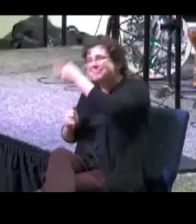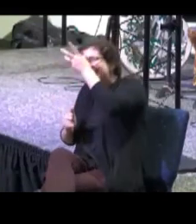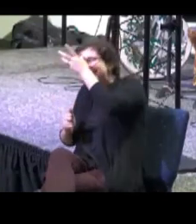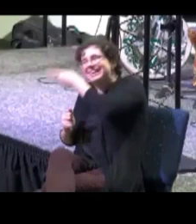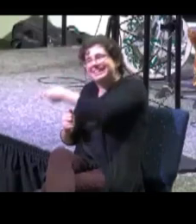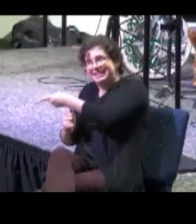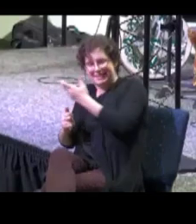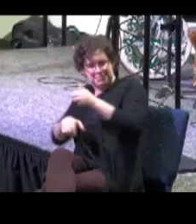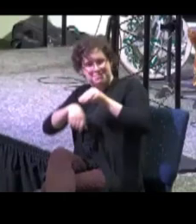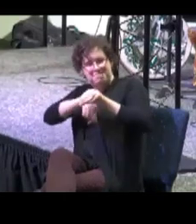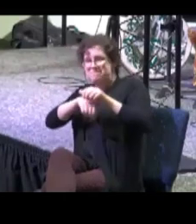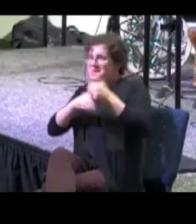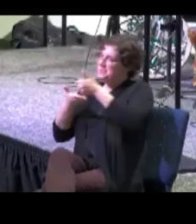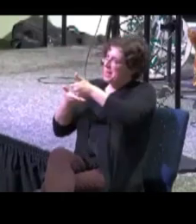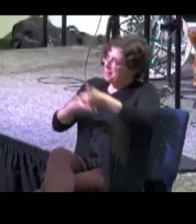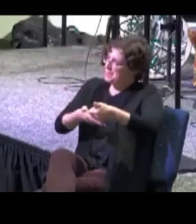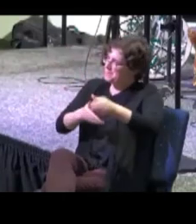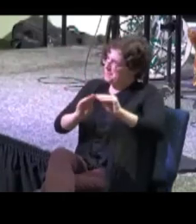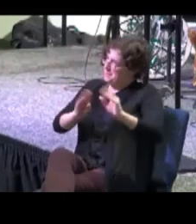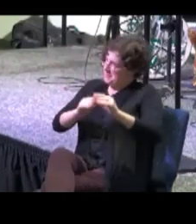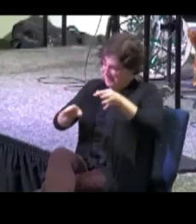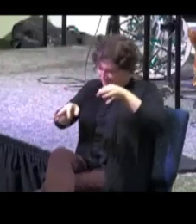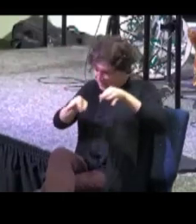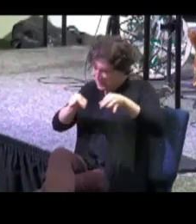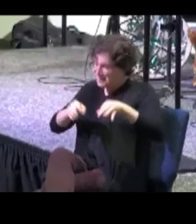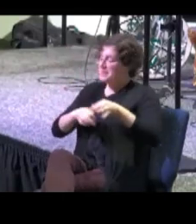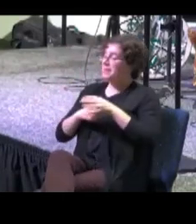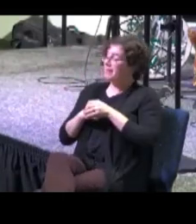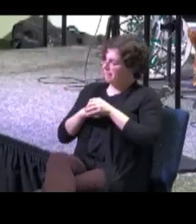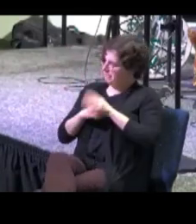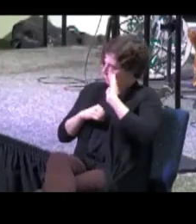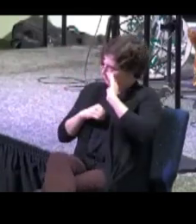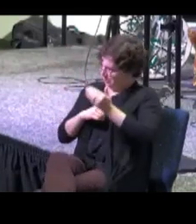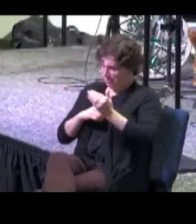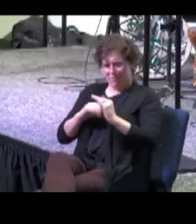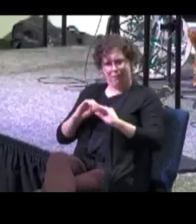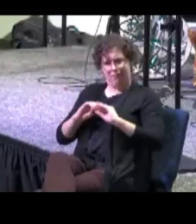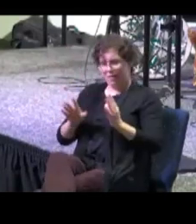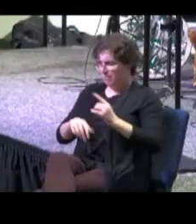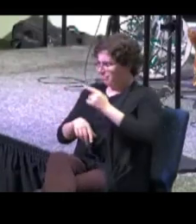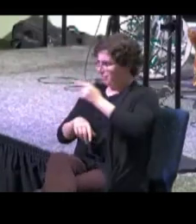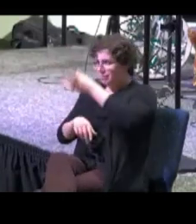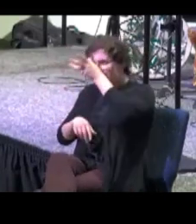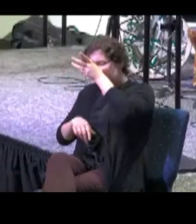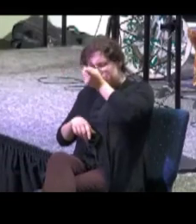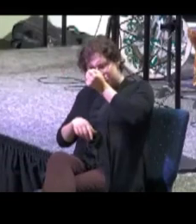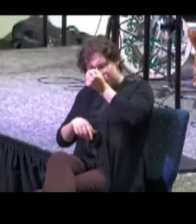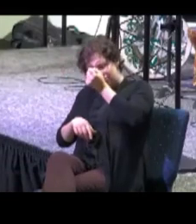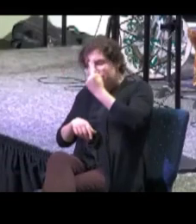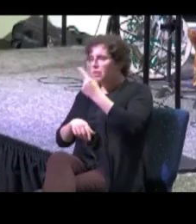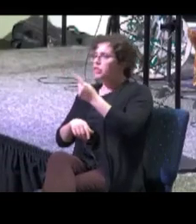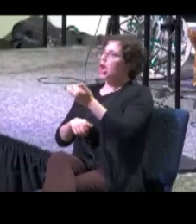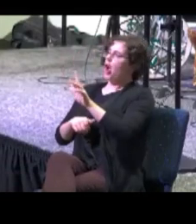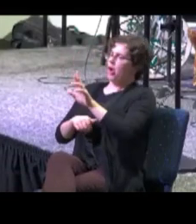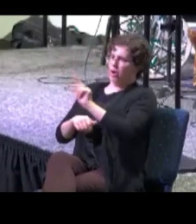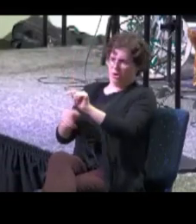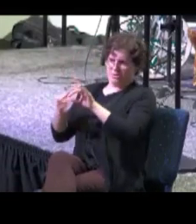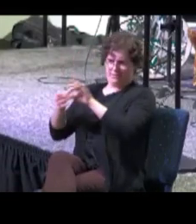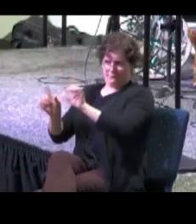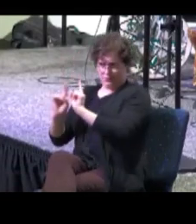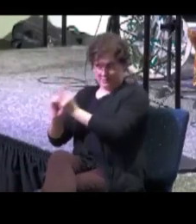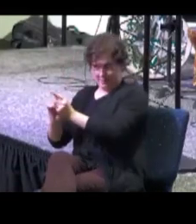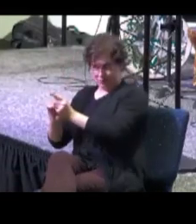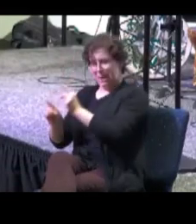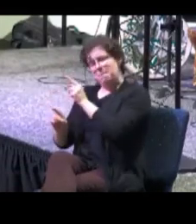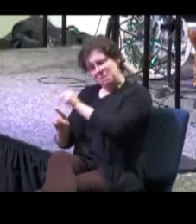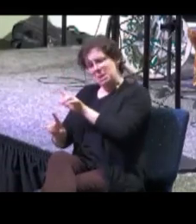them. It soon became obvious that he not only understood the art of translation, but that he